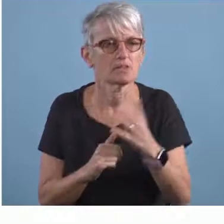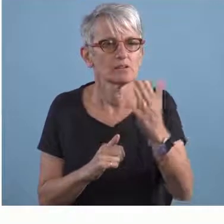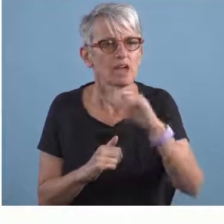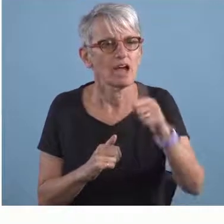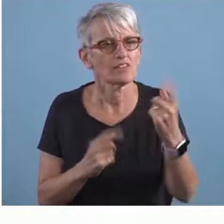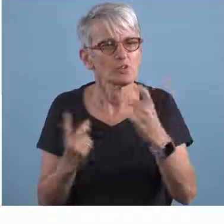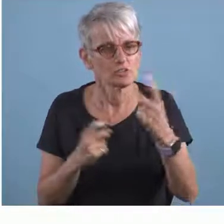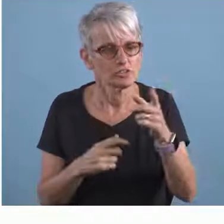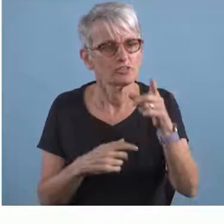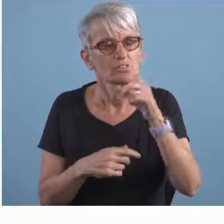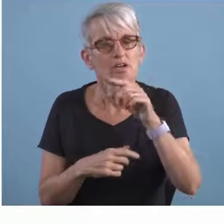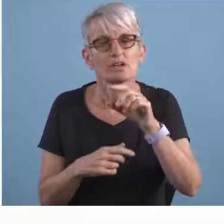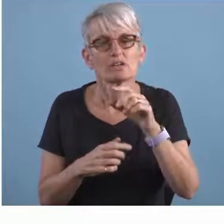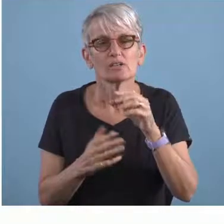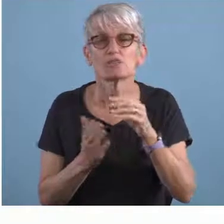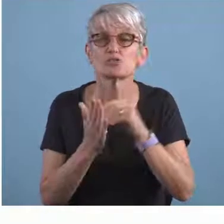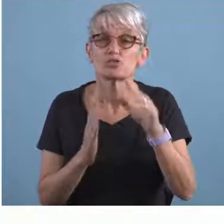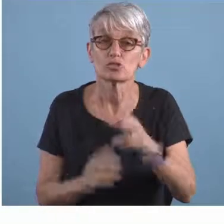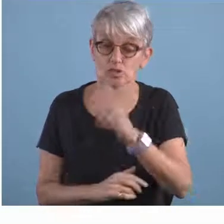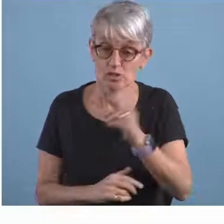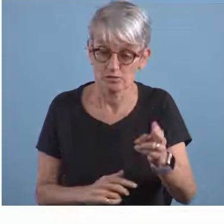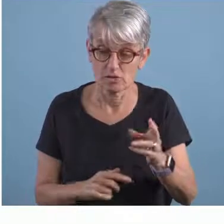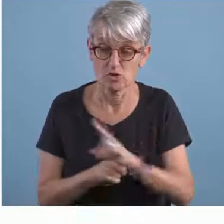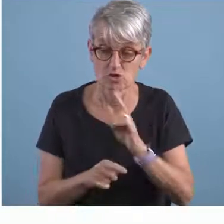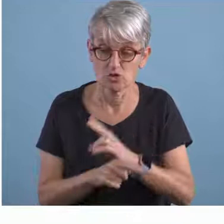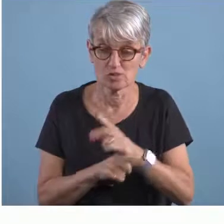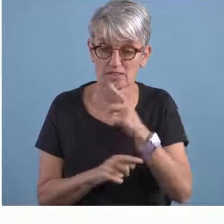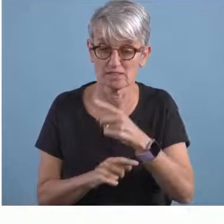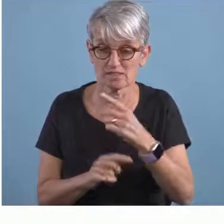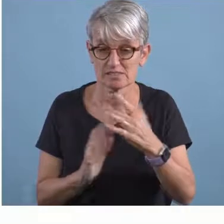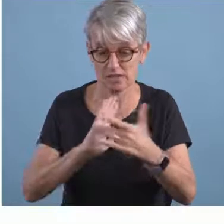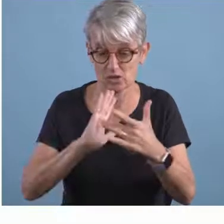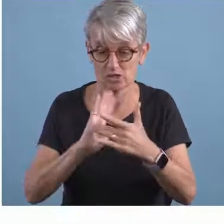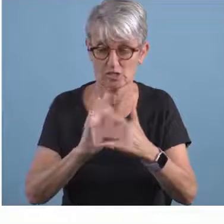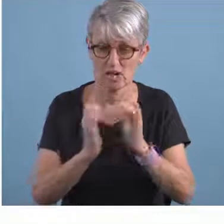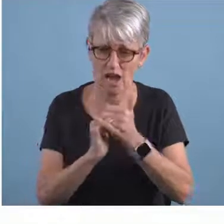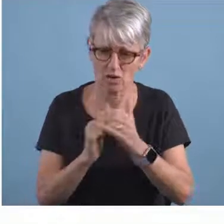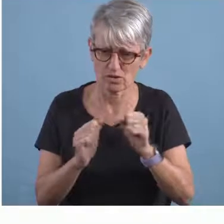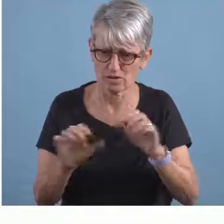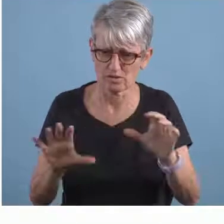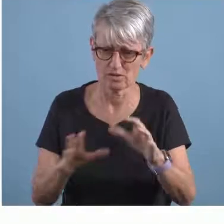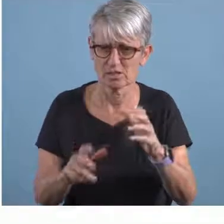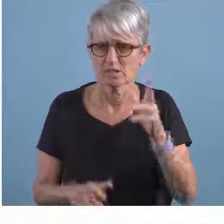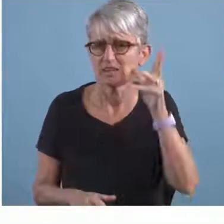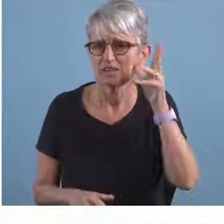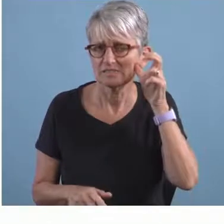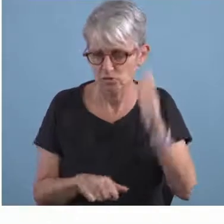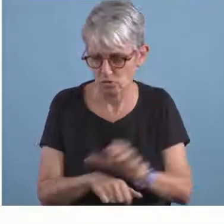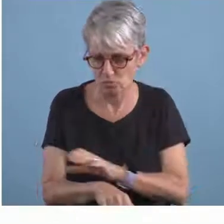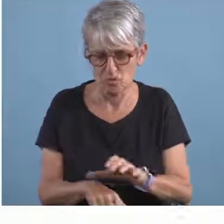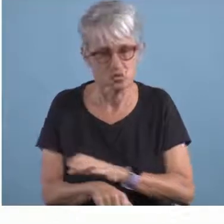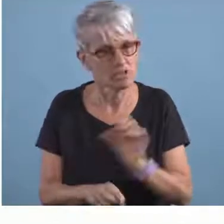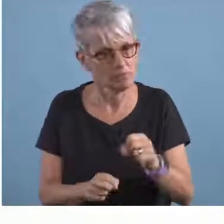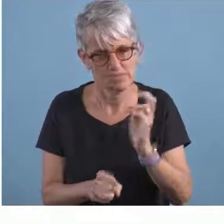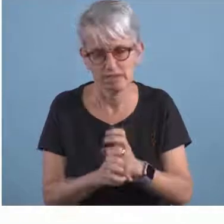for students who are hard of hearing using hearing technology, how can this be facilitated? Listening through a computer can be challenging.